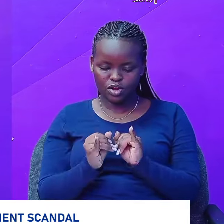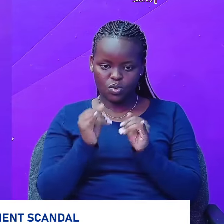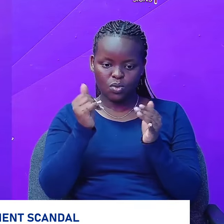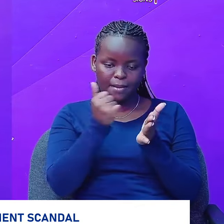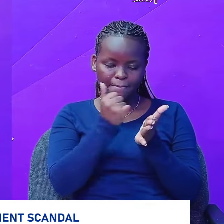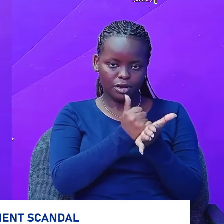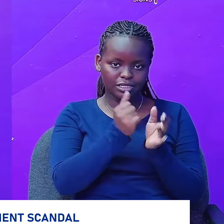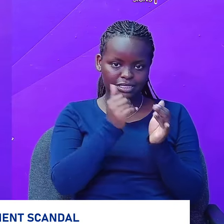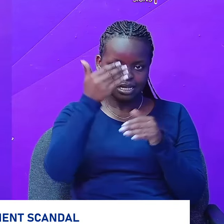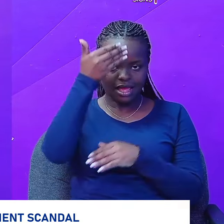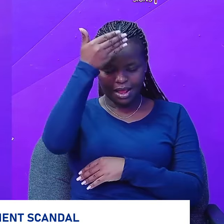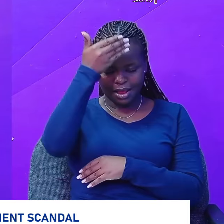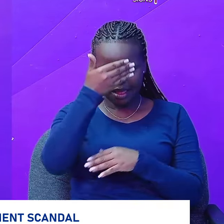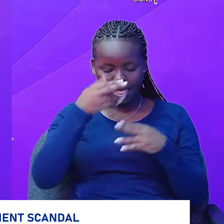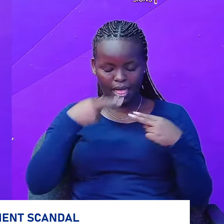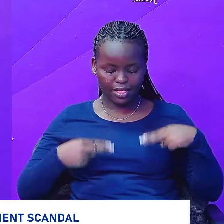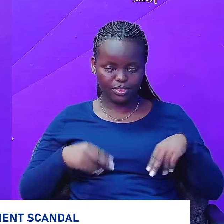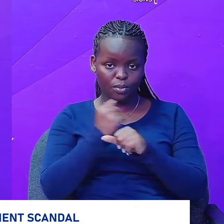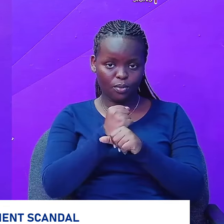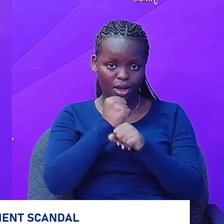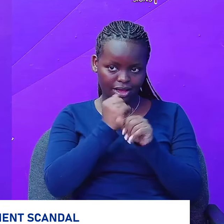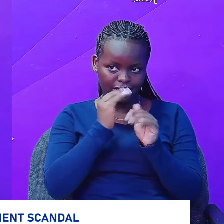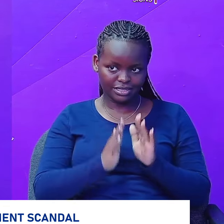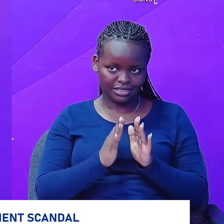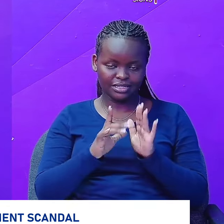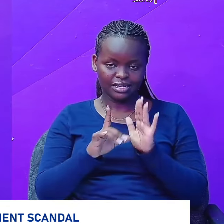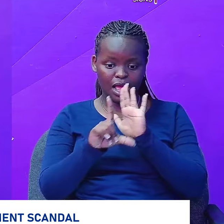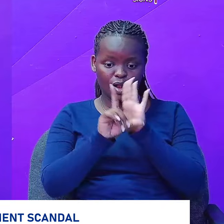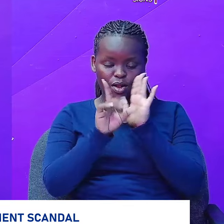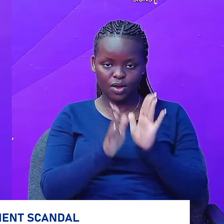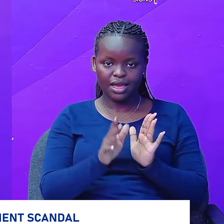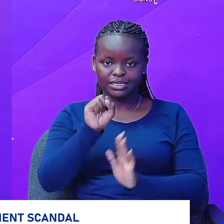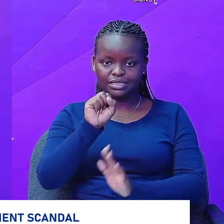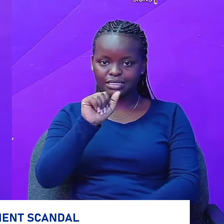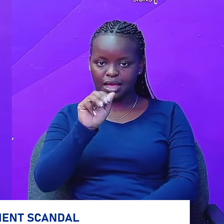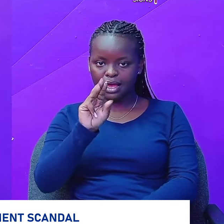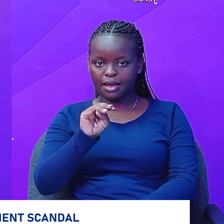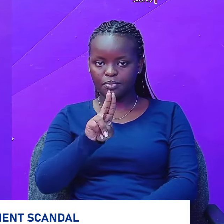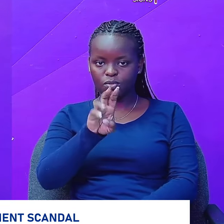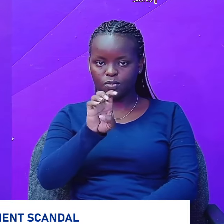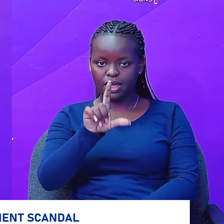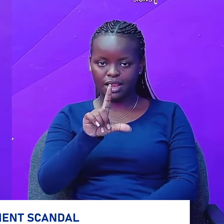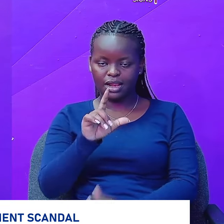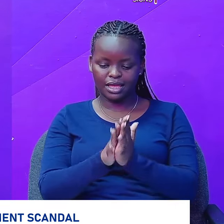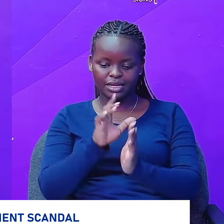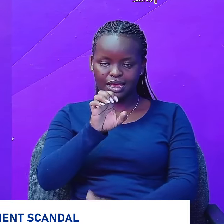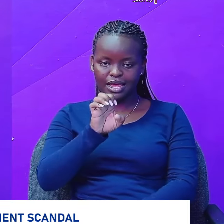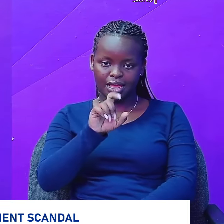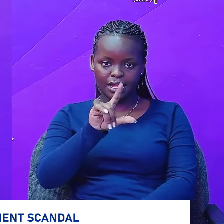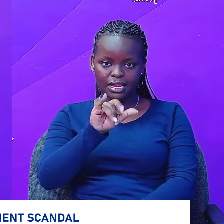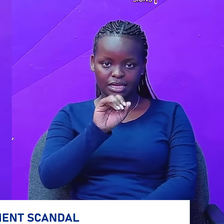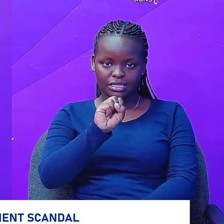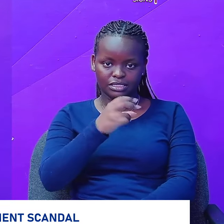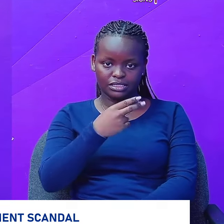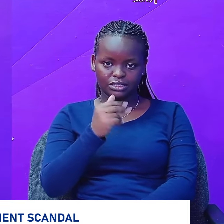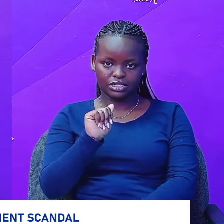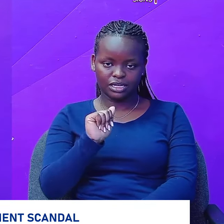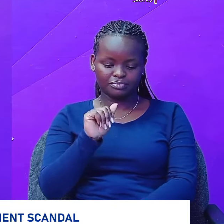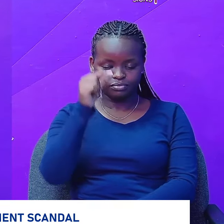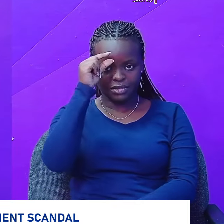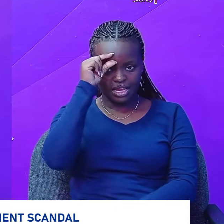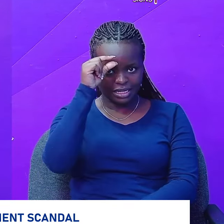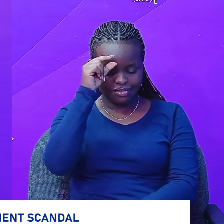workers. Legislators Samuel Atandi and Elisha Odhiambo said that the Orengo administration